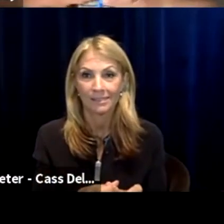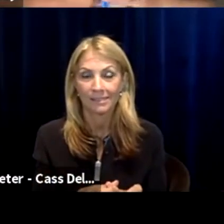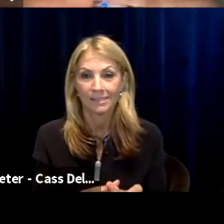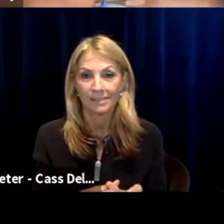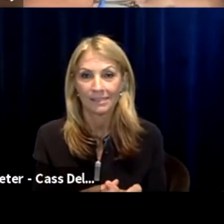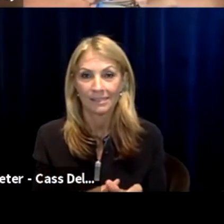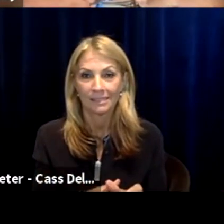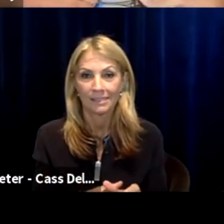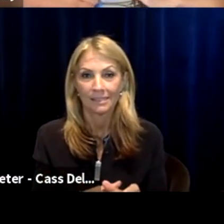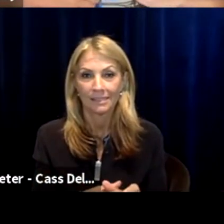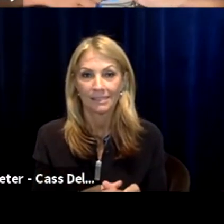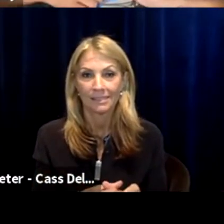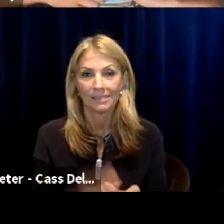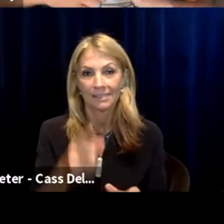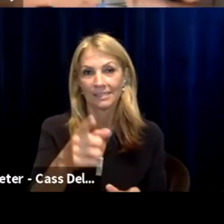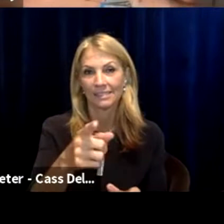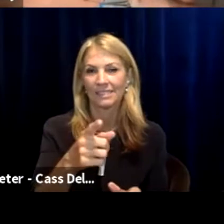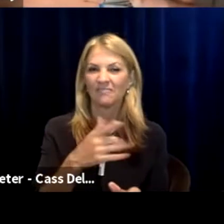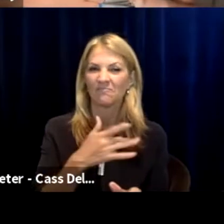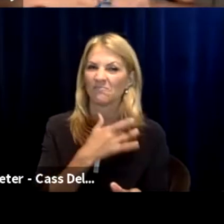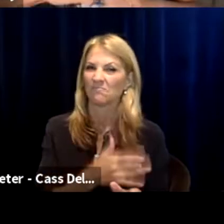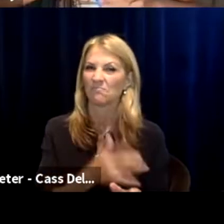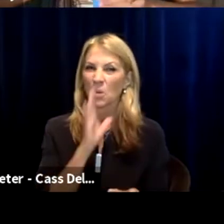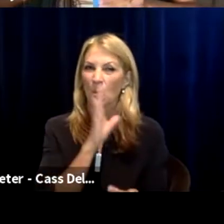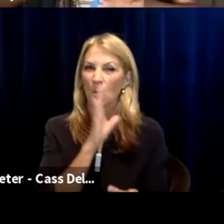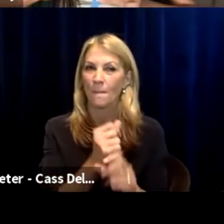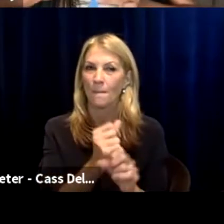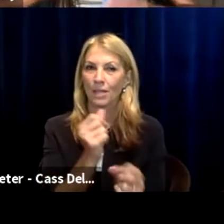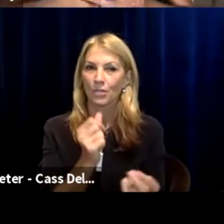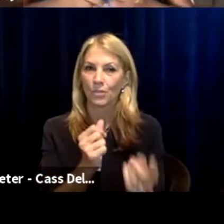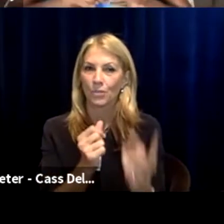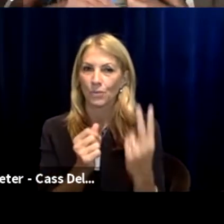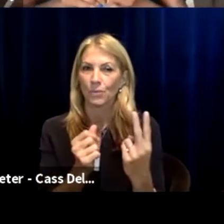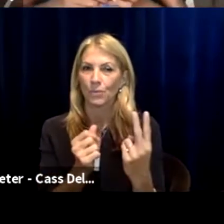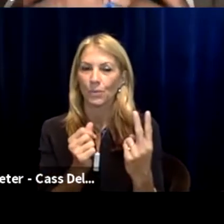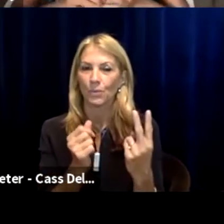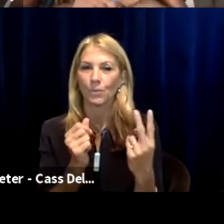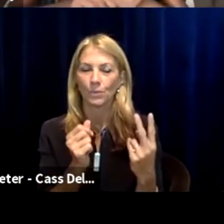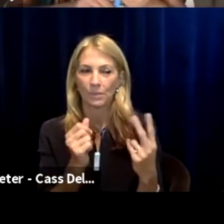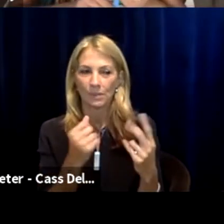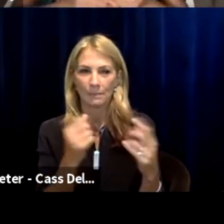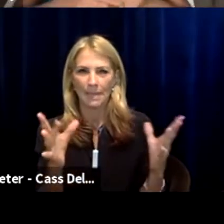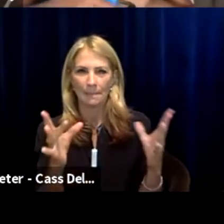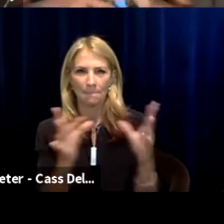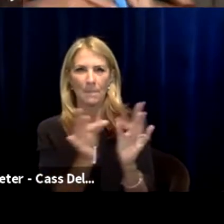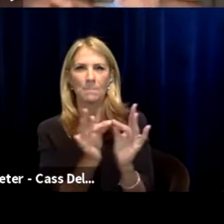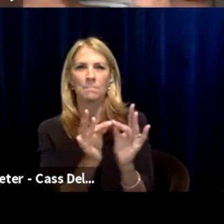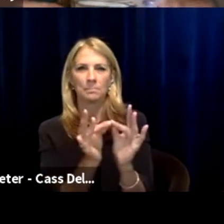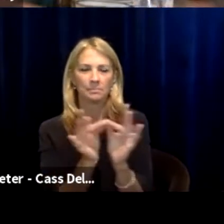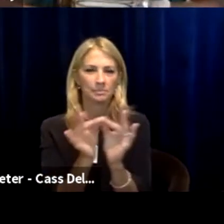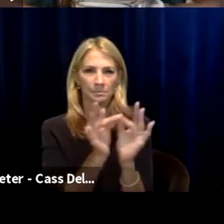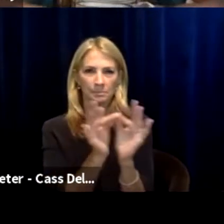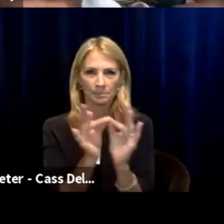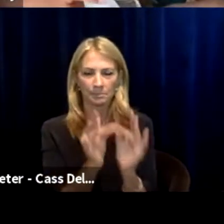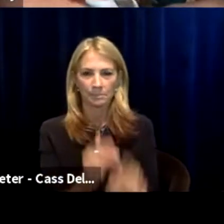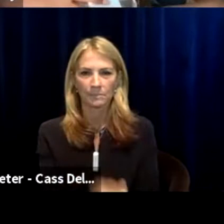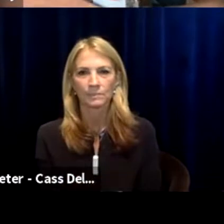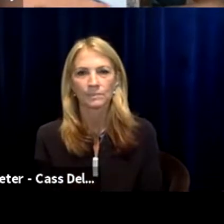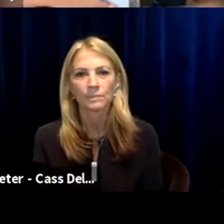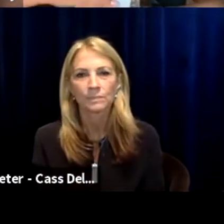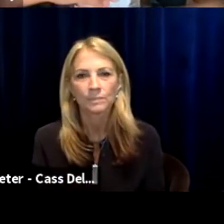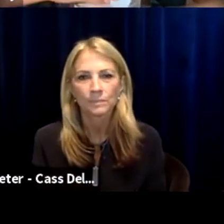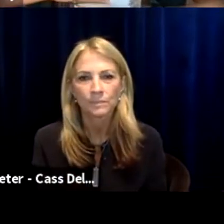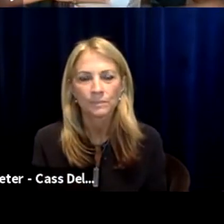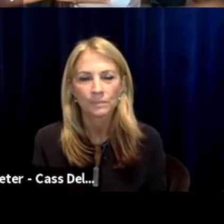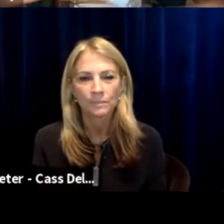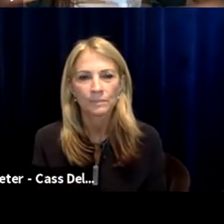I think I'm gonna make 2 so I can make them stick, because I feel like that's Perfect. okay. I'm like speeding it.